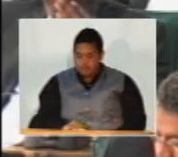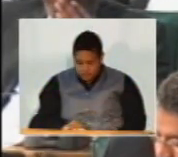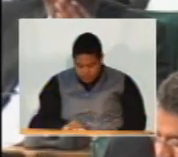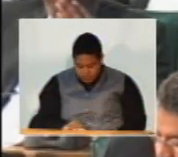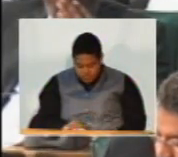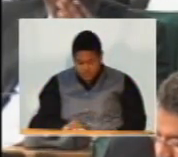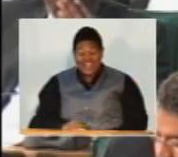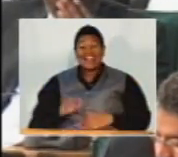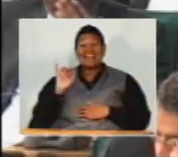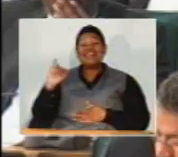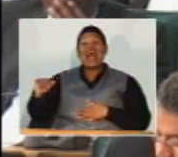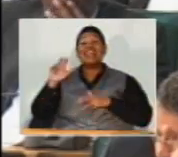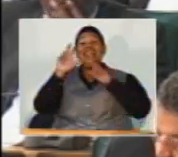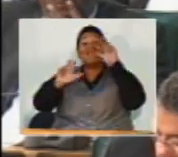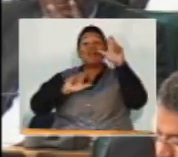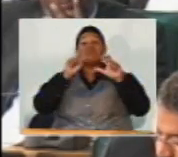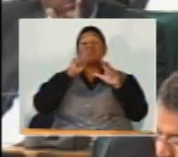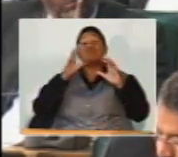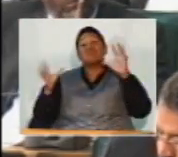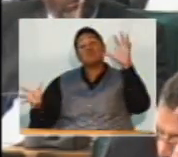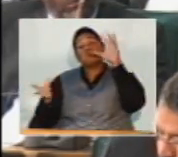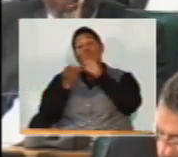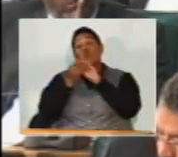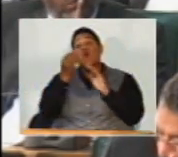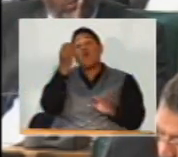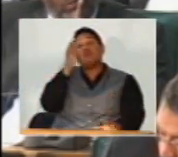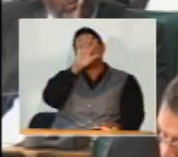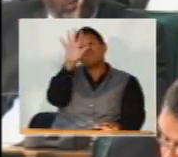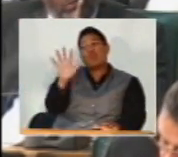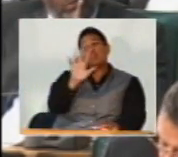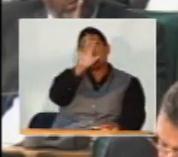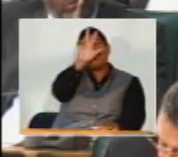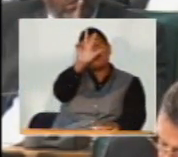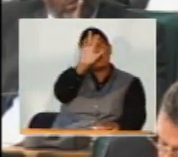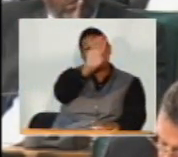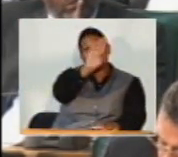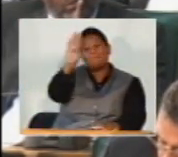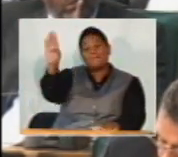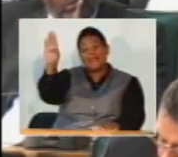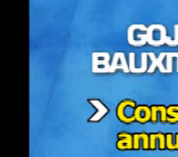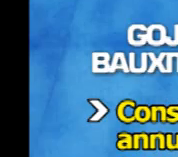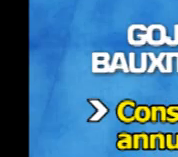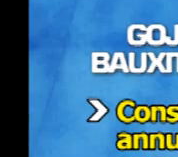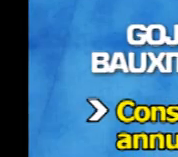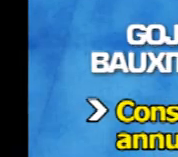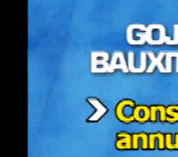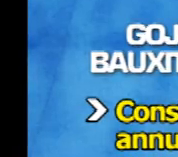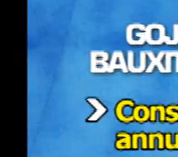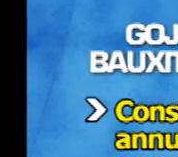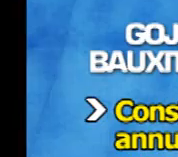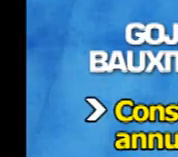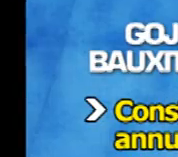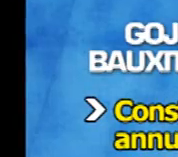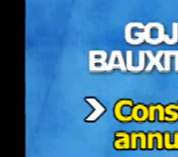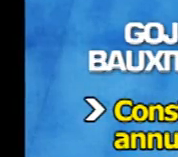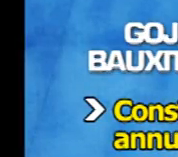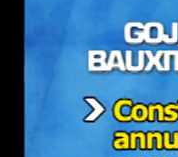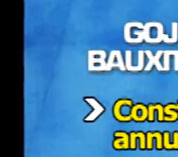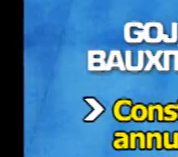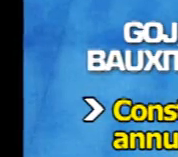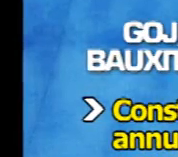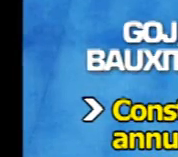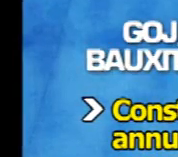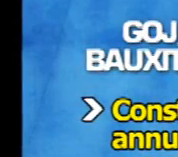direct investment amounts to approximately $3 billion United States dollars. Under the MOU, Xinhua